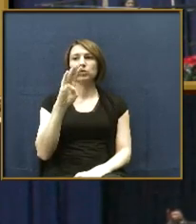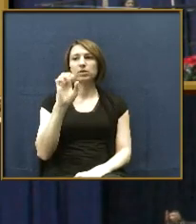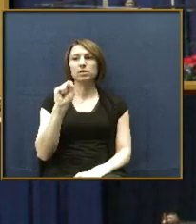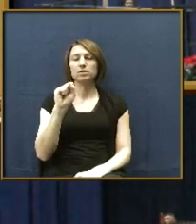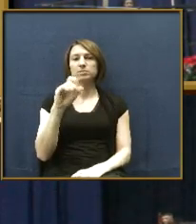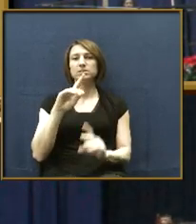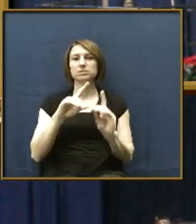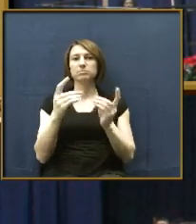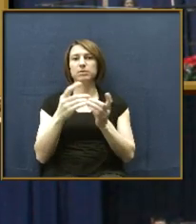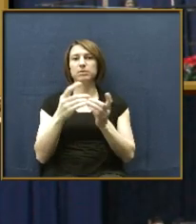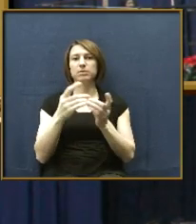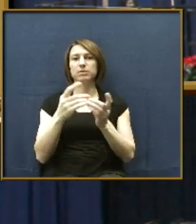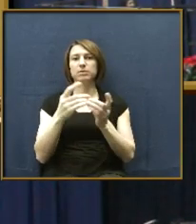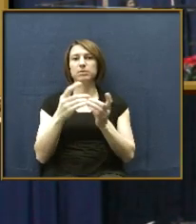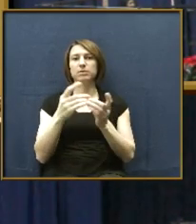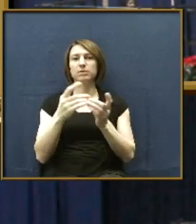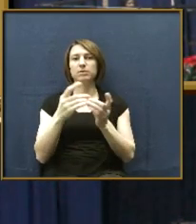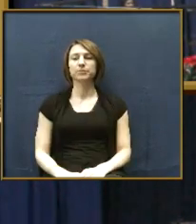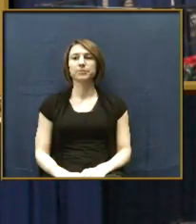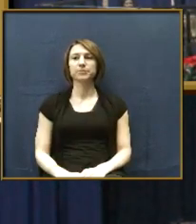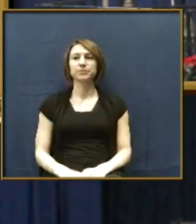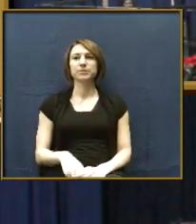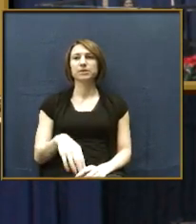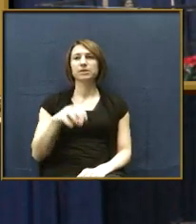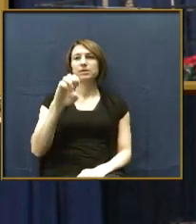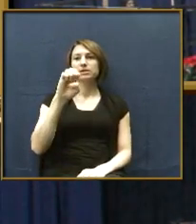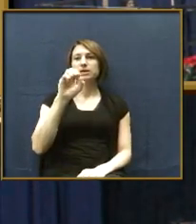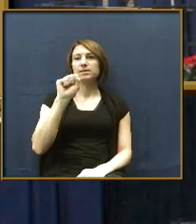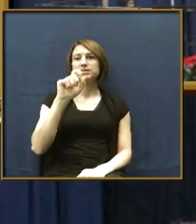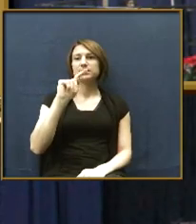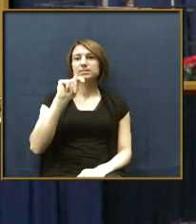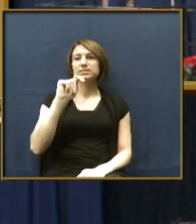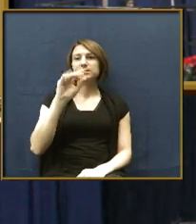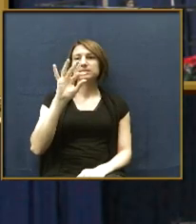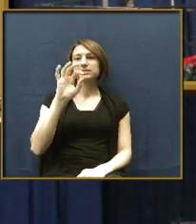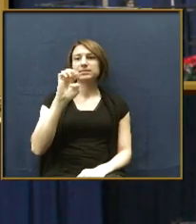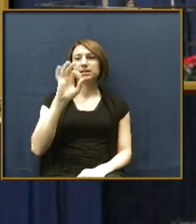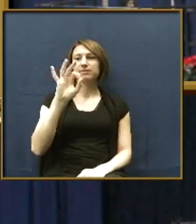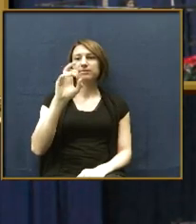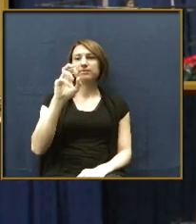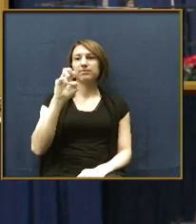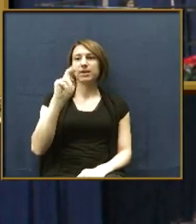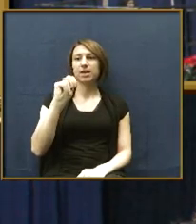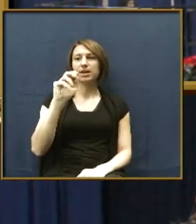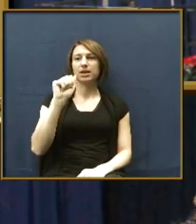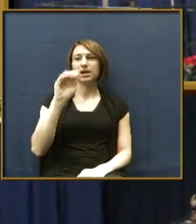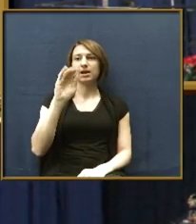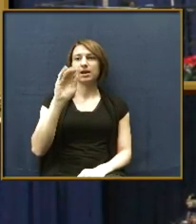Stefan Nestor Alba.